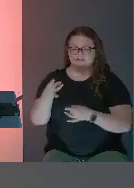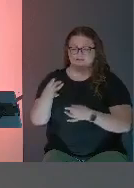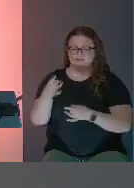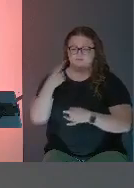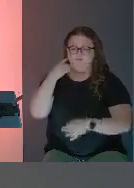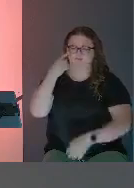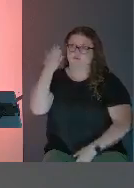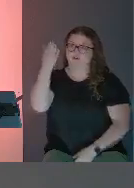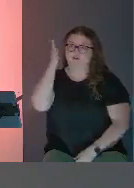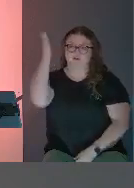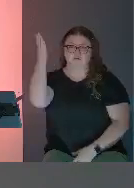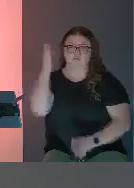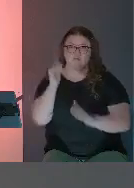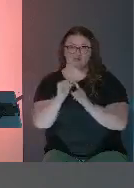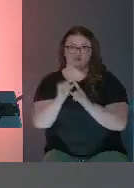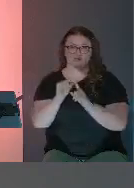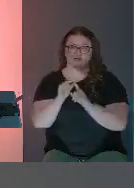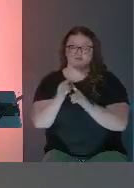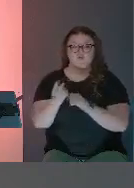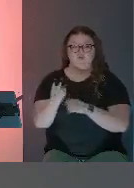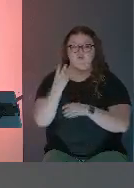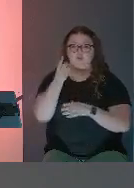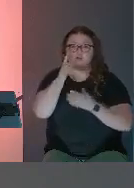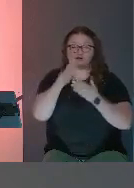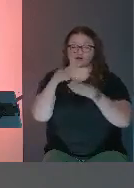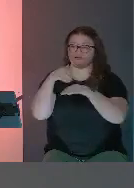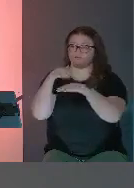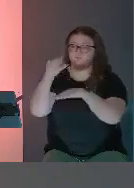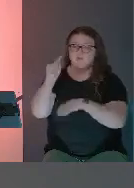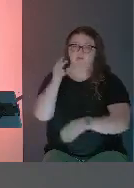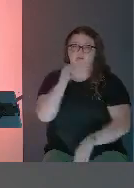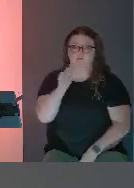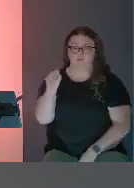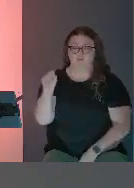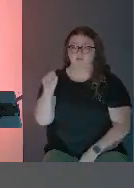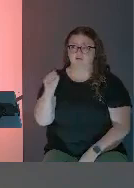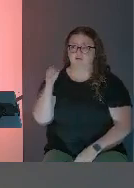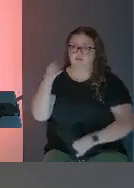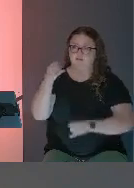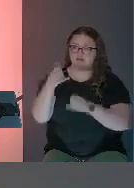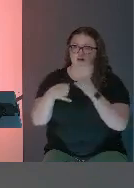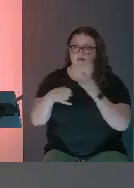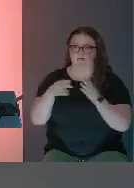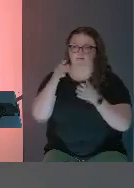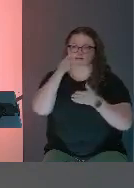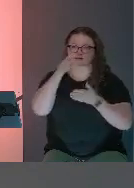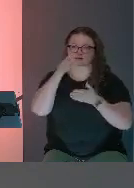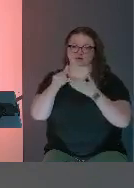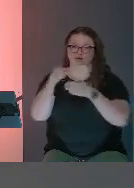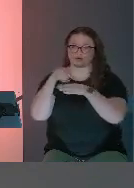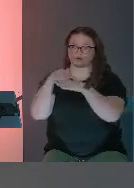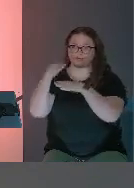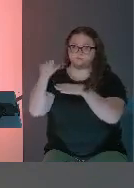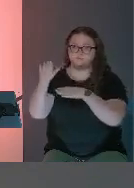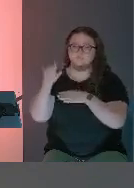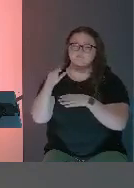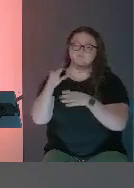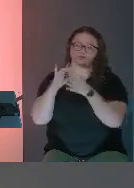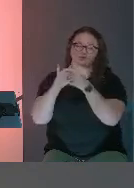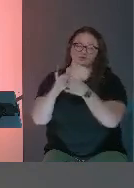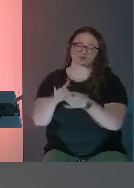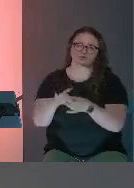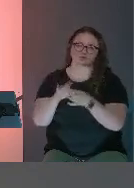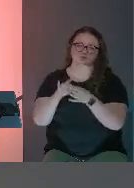these two letters to the Thessalonians. They're the last letters in our Bible in terms of the structure of the New